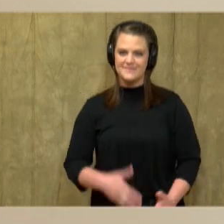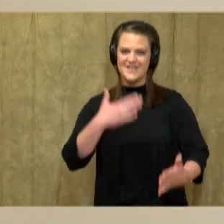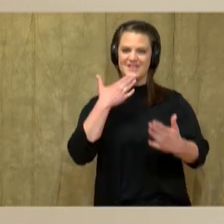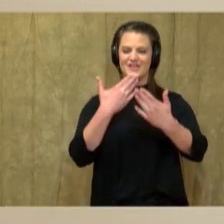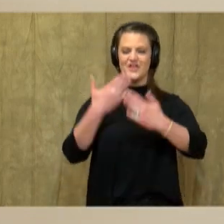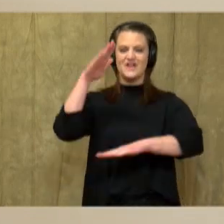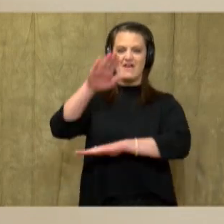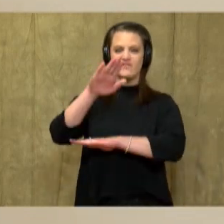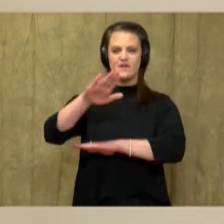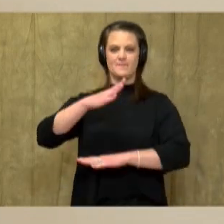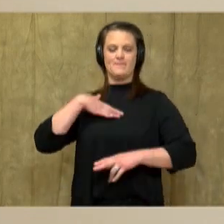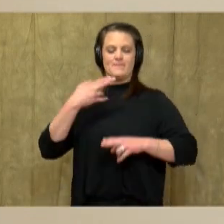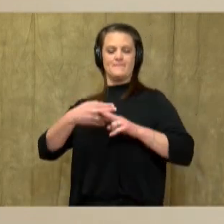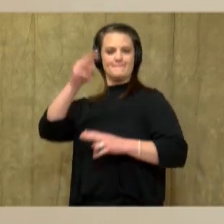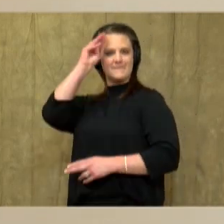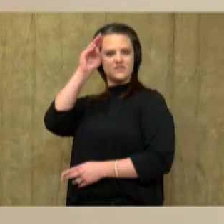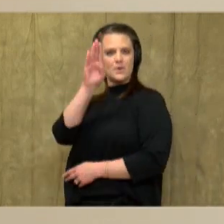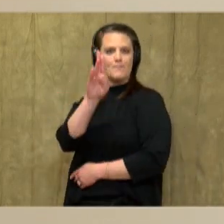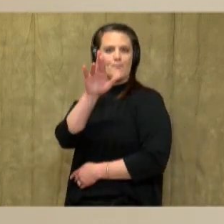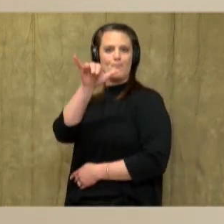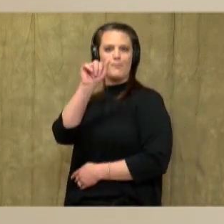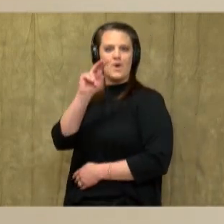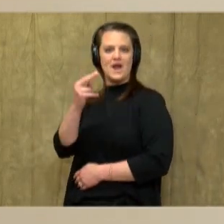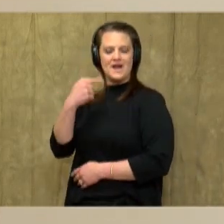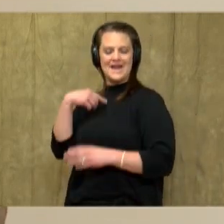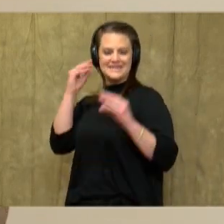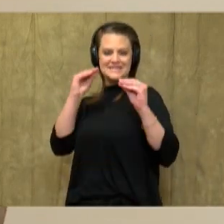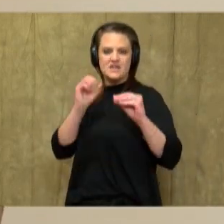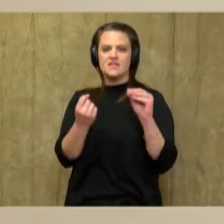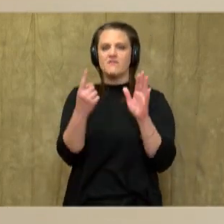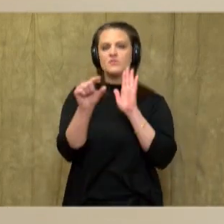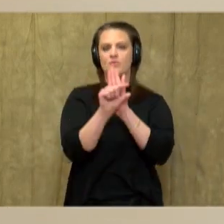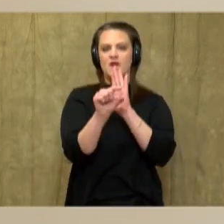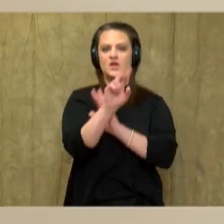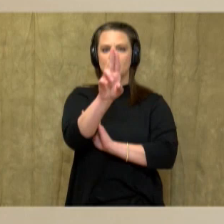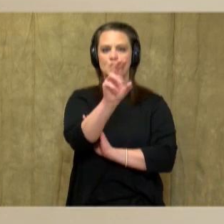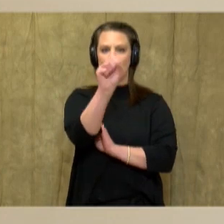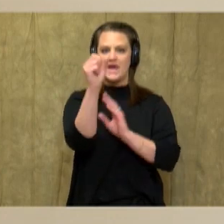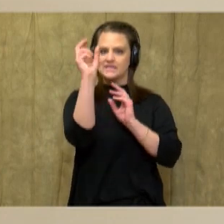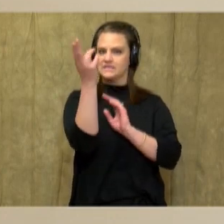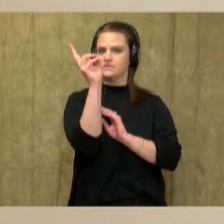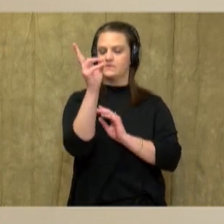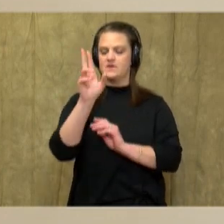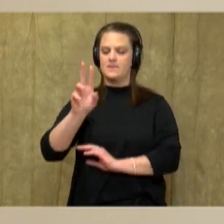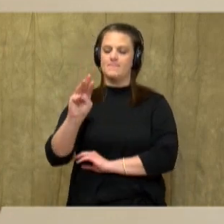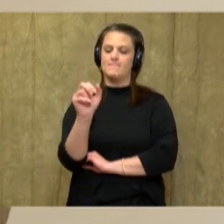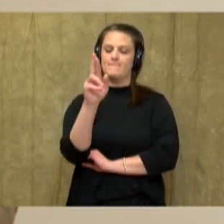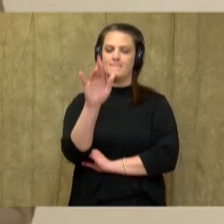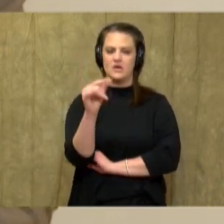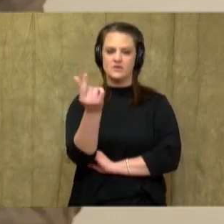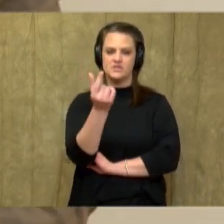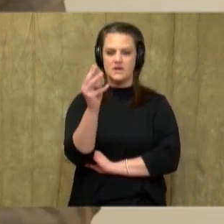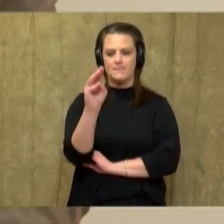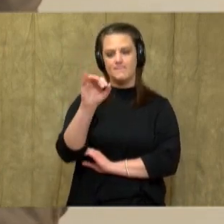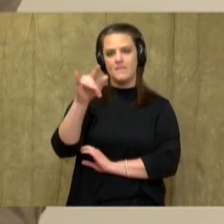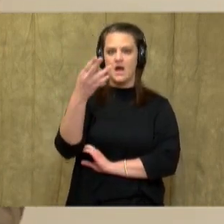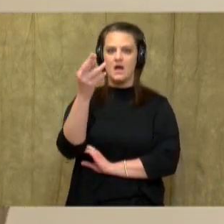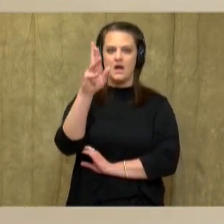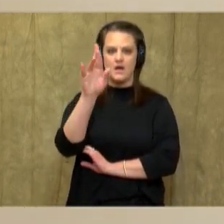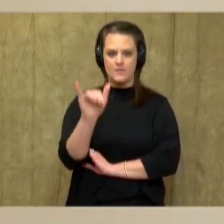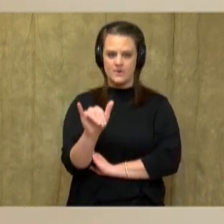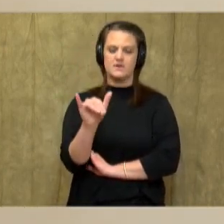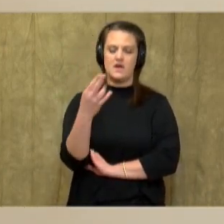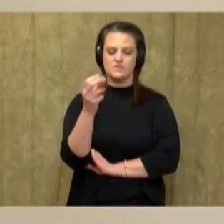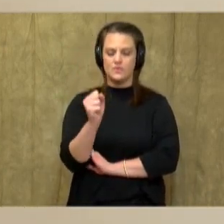Good afternoon. I'm Mr. Bryan. I teach 11th grade U.S. History at Mary G. Montgomery High School. Today we're going to be looking at the Alabama